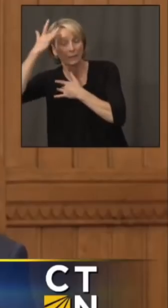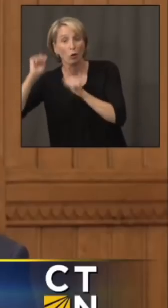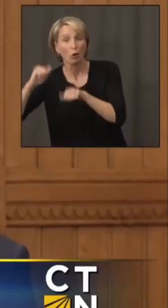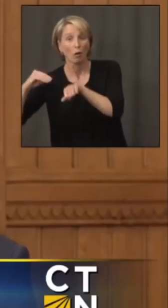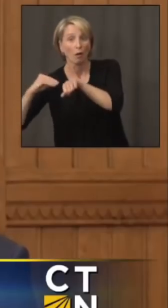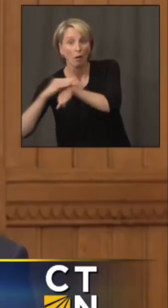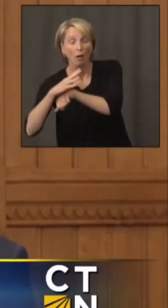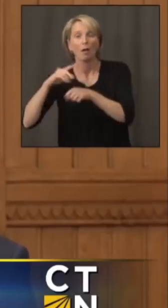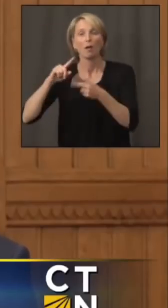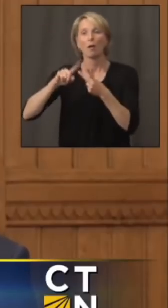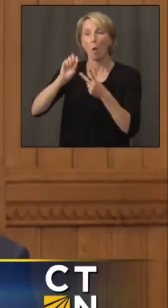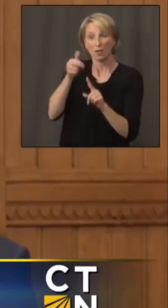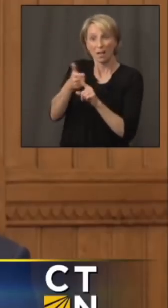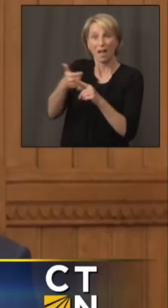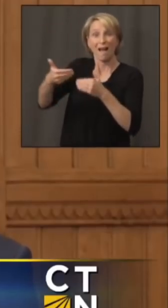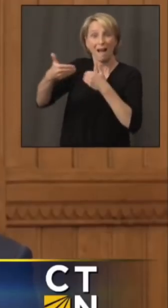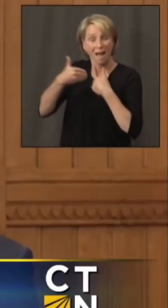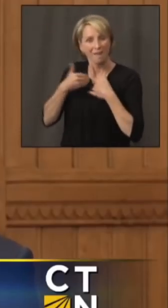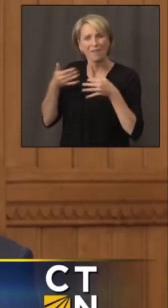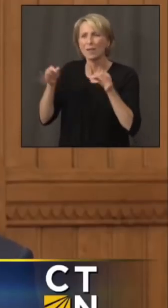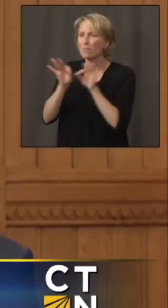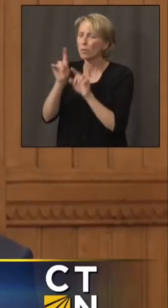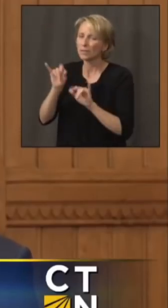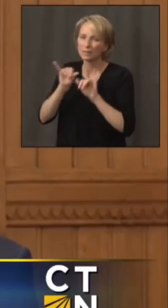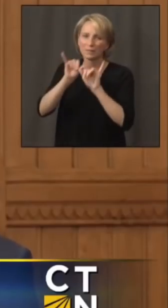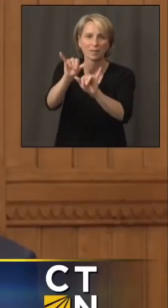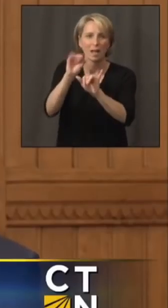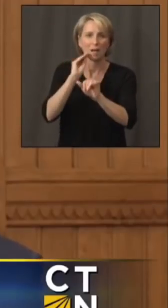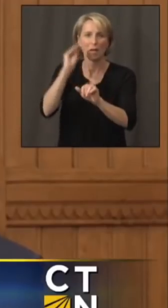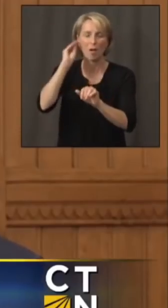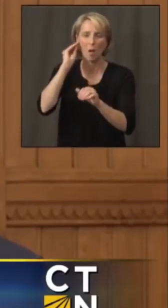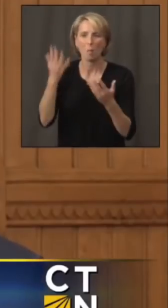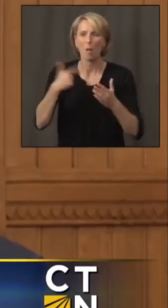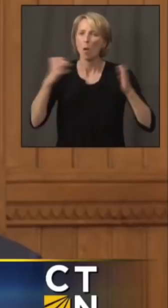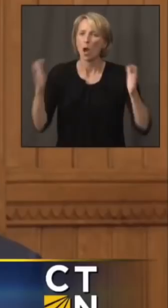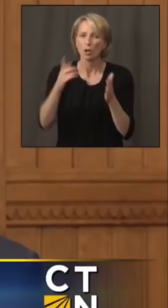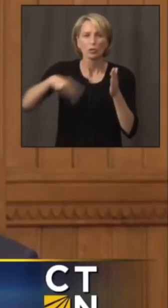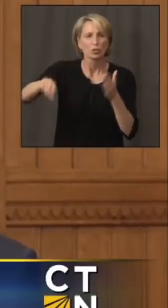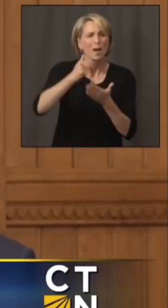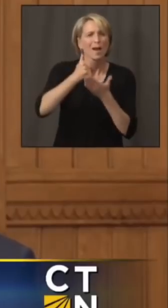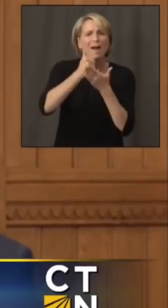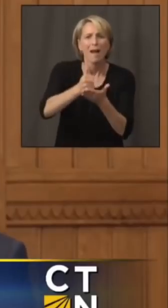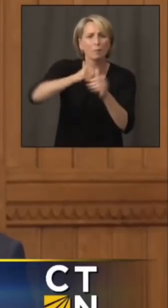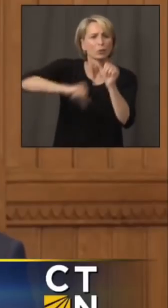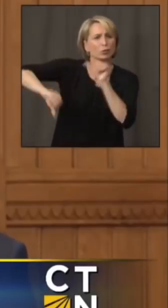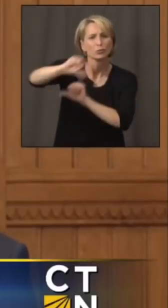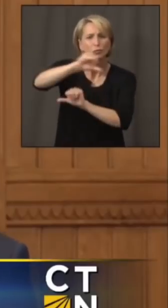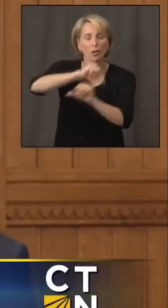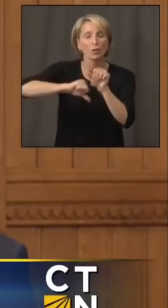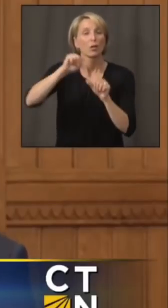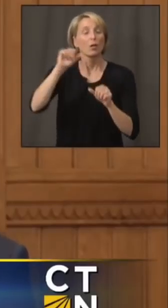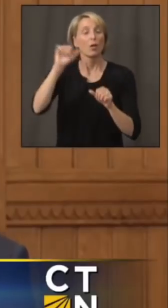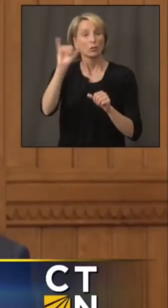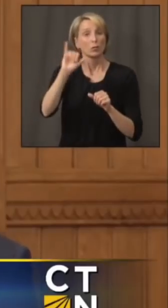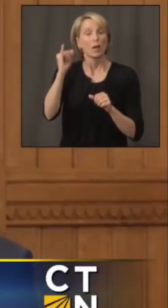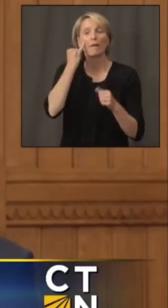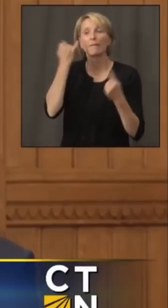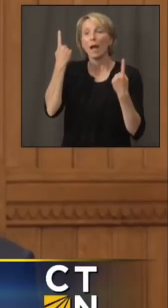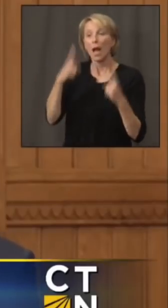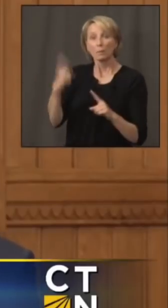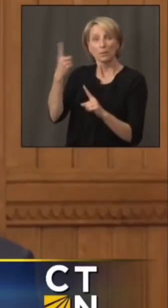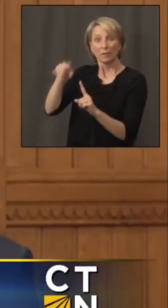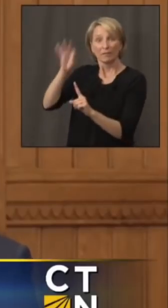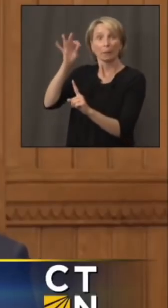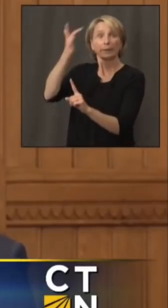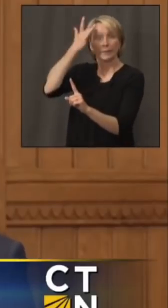with our partners in Danbury and other communities. Help out your neighbors and your friends who may have been exposed, right? They may need food delivered